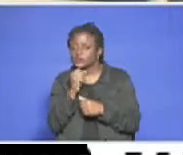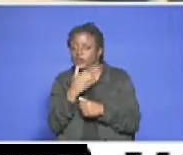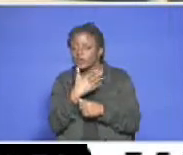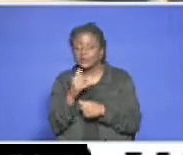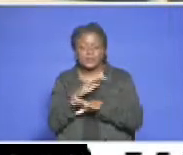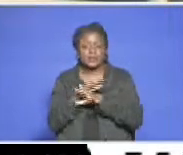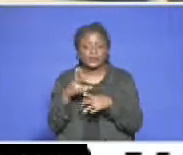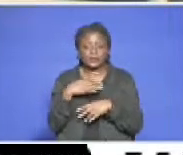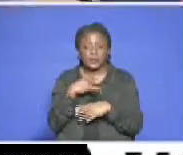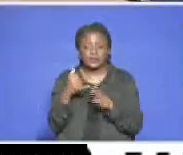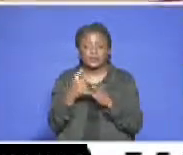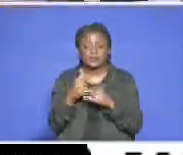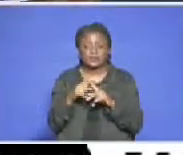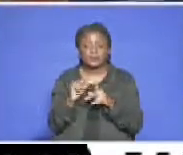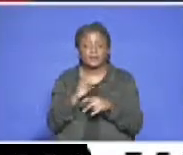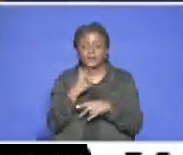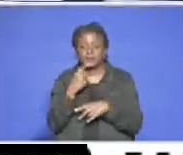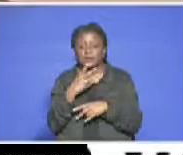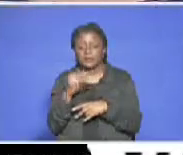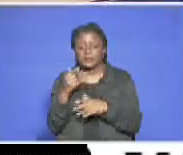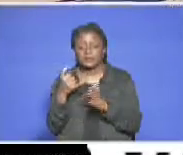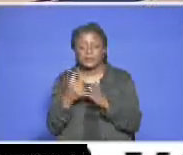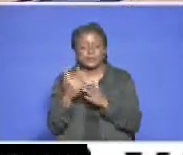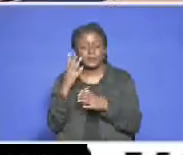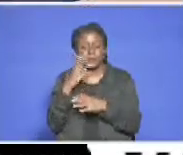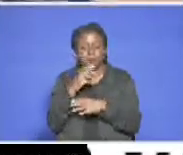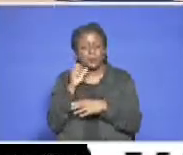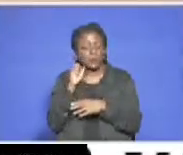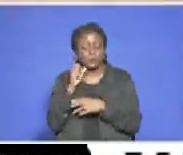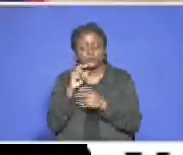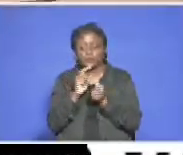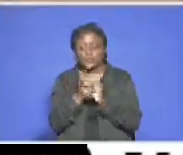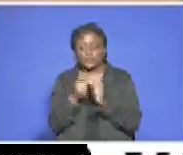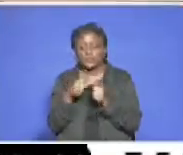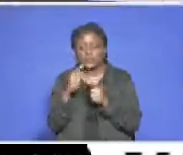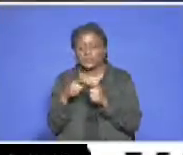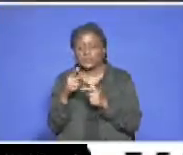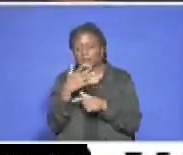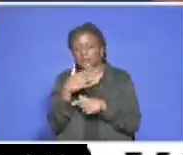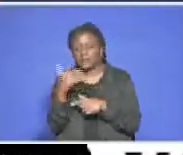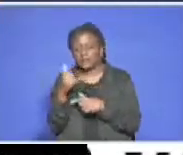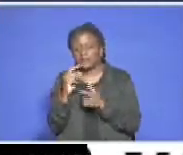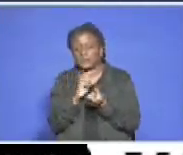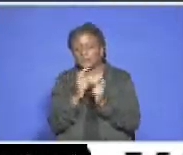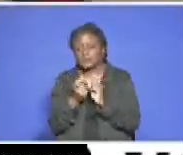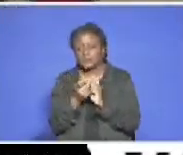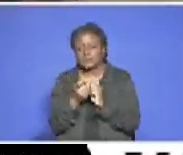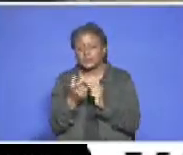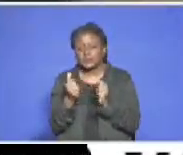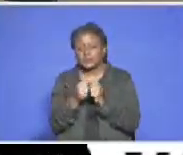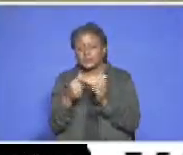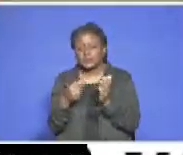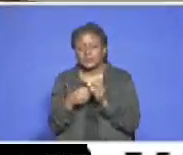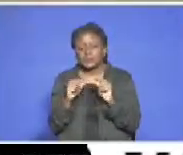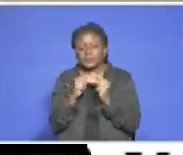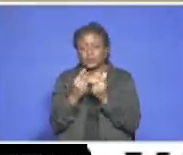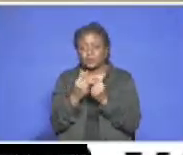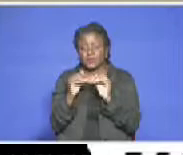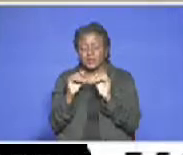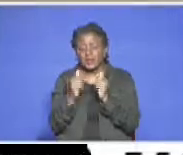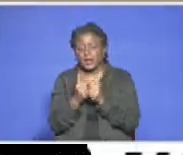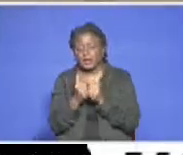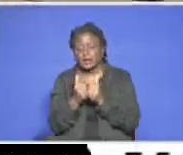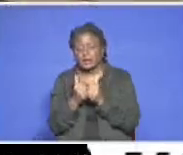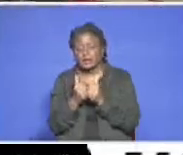not going to change until they change. And honestly, right now, you know, with this group and how